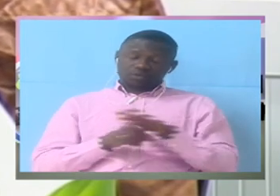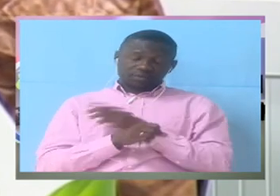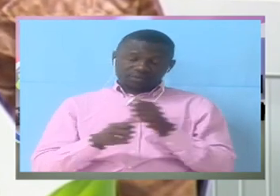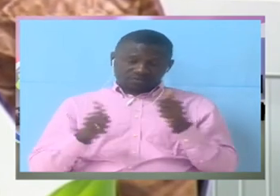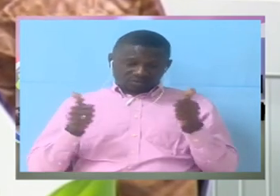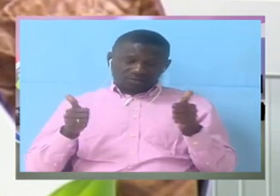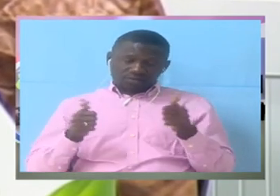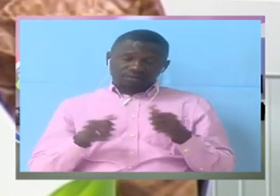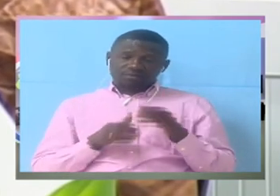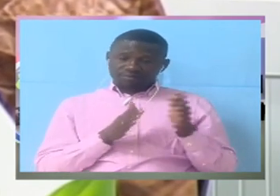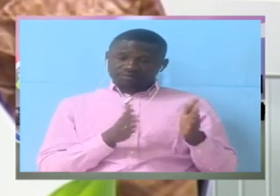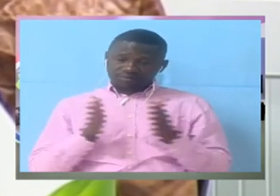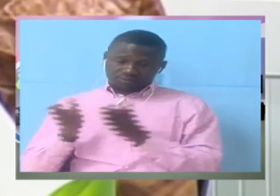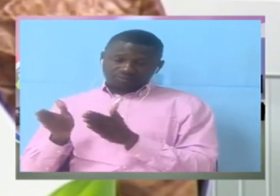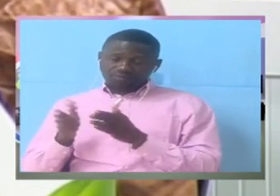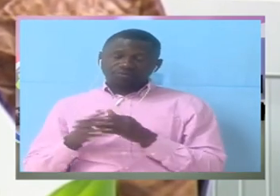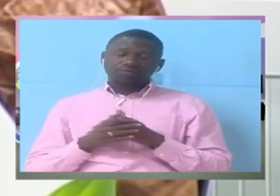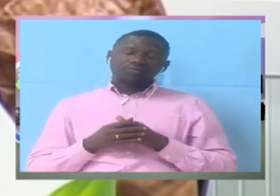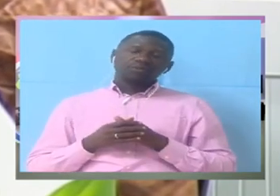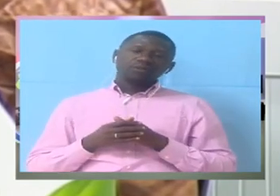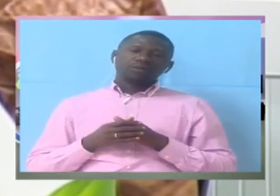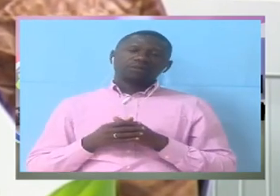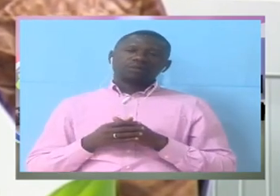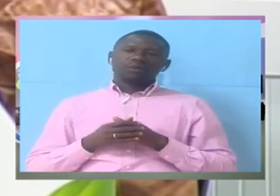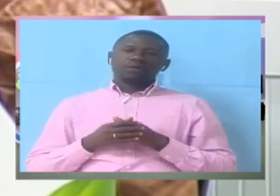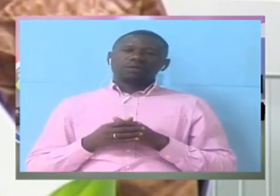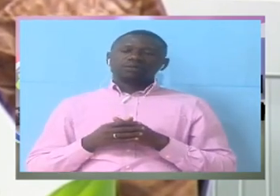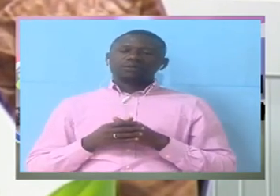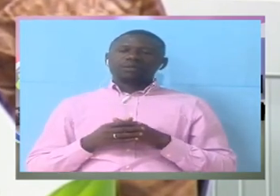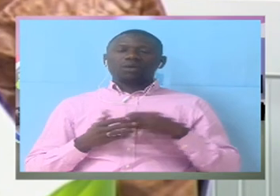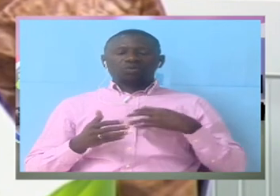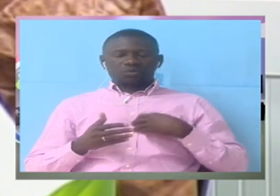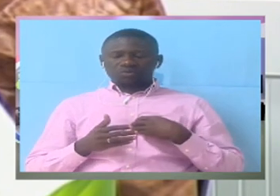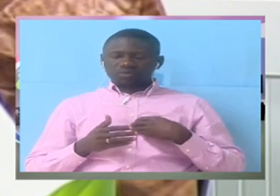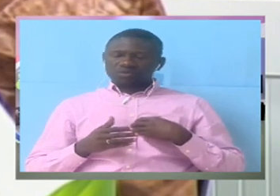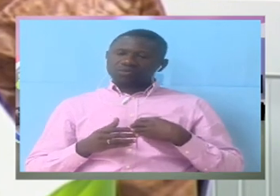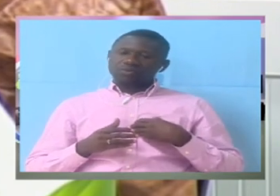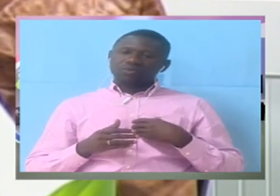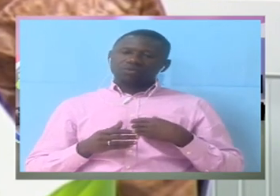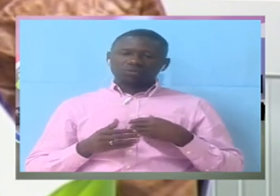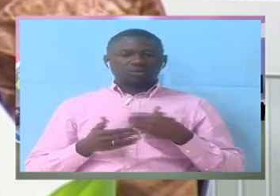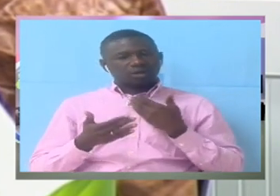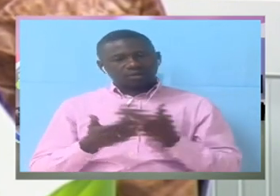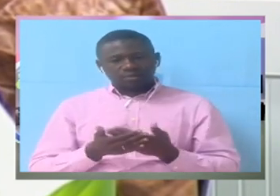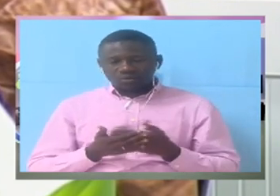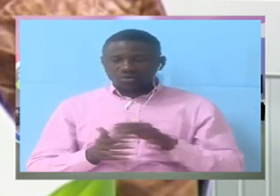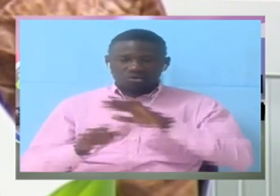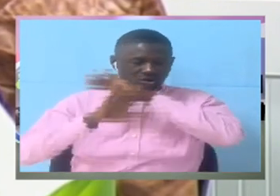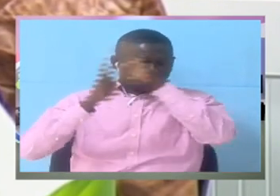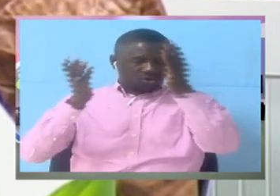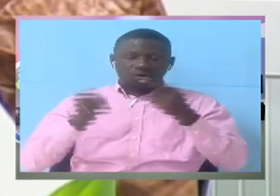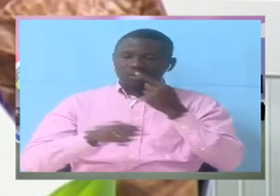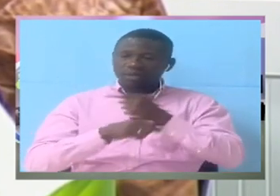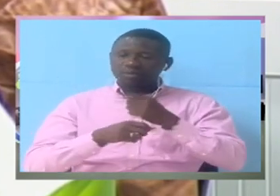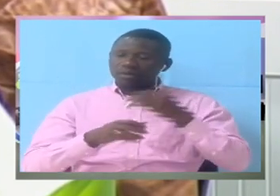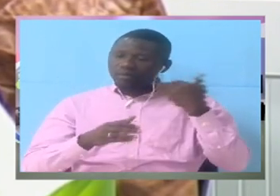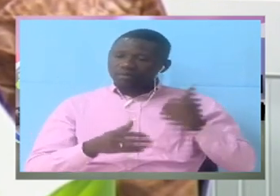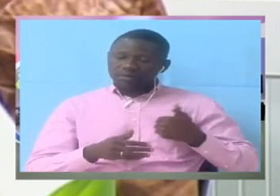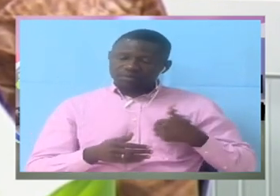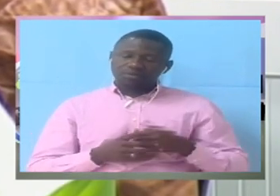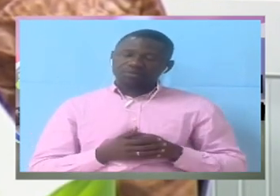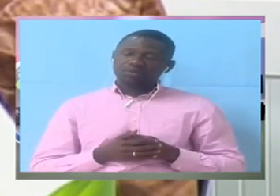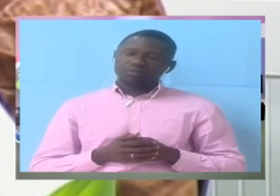well. Apart from that, Mina Gambiano be Danila. I will now appeal to the entire Gambian